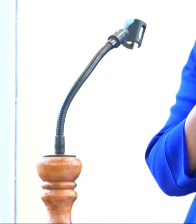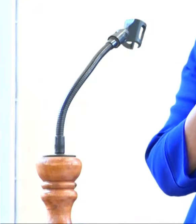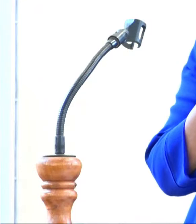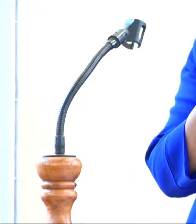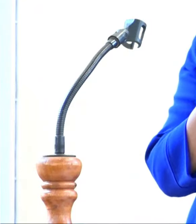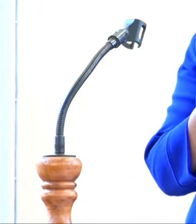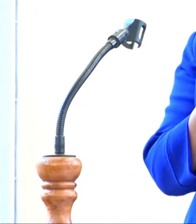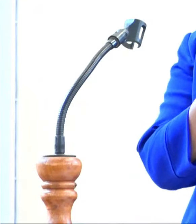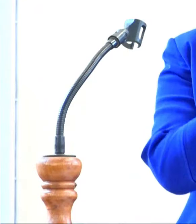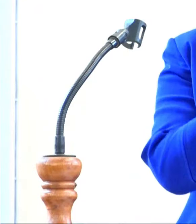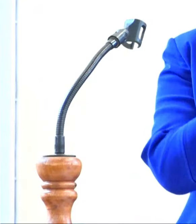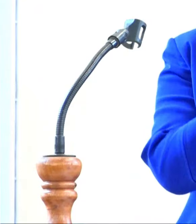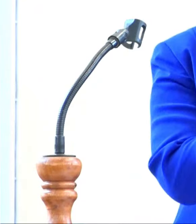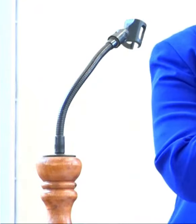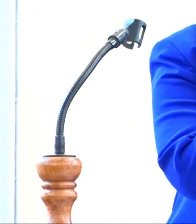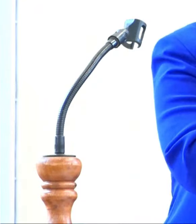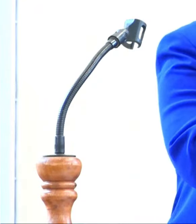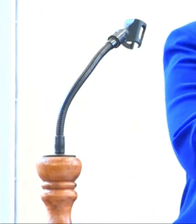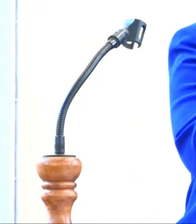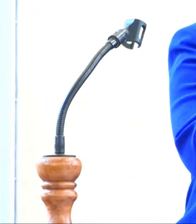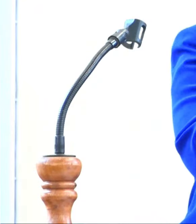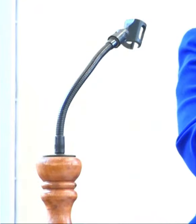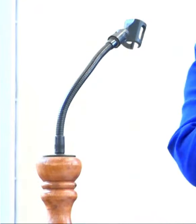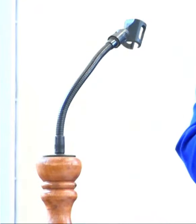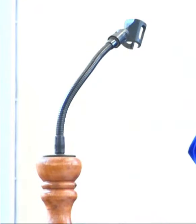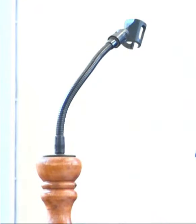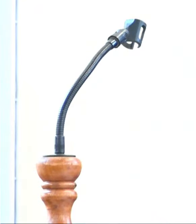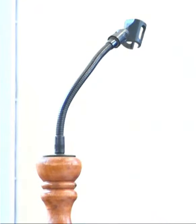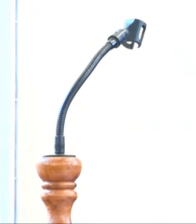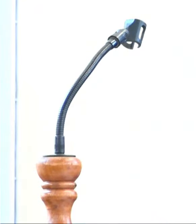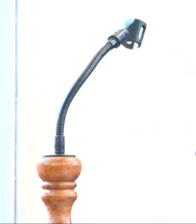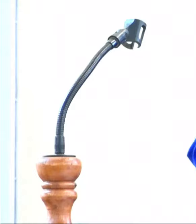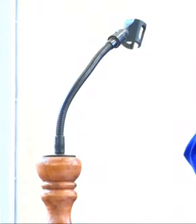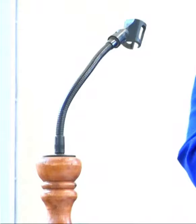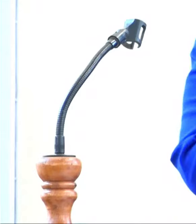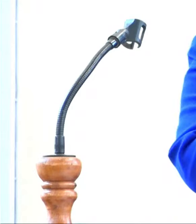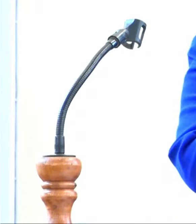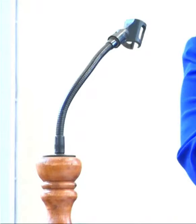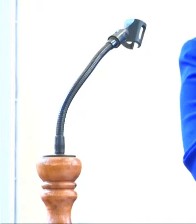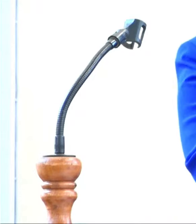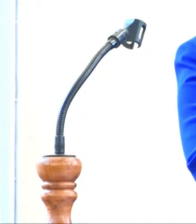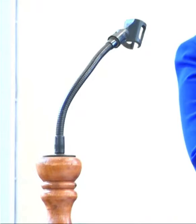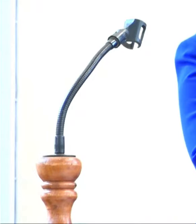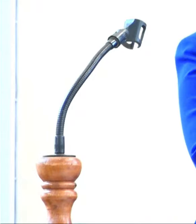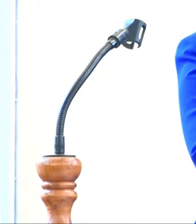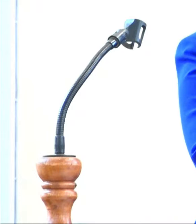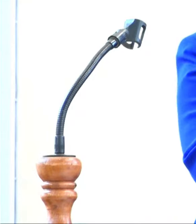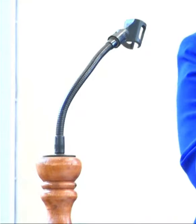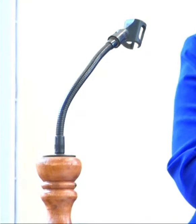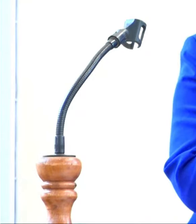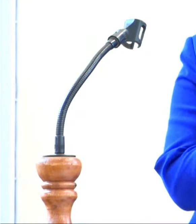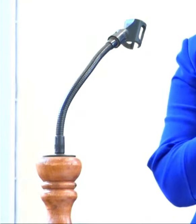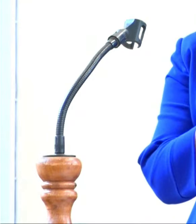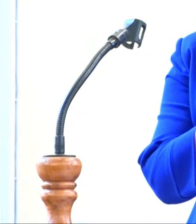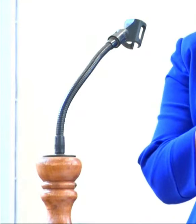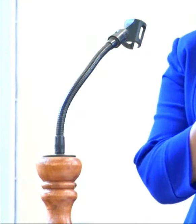yangu? Okay, pole ni wageni. Unajua nimeassume kila mtu ni mwenyeji. So for